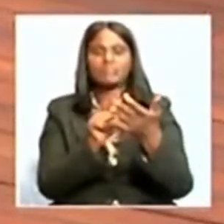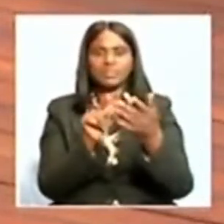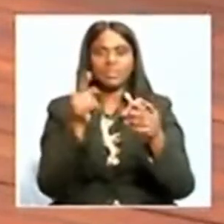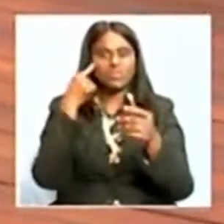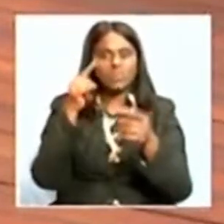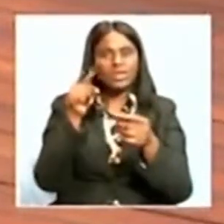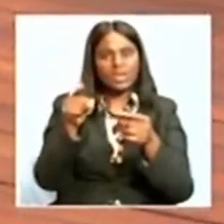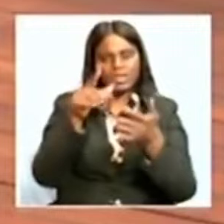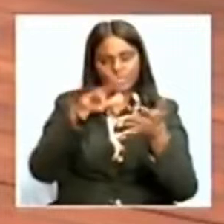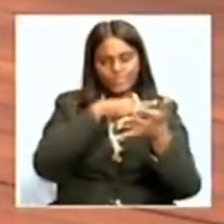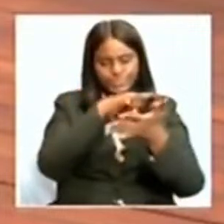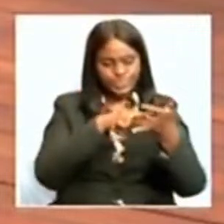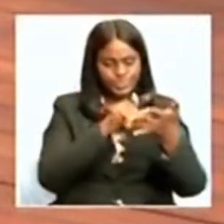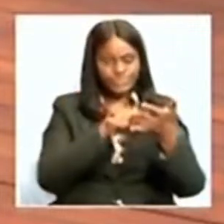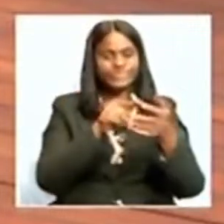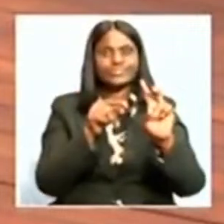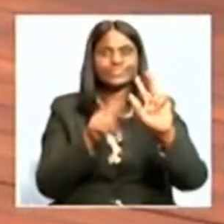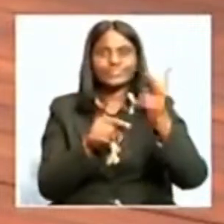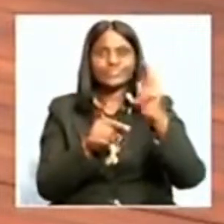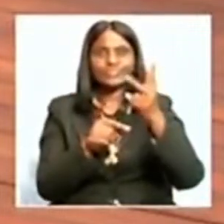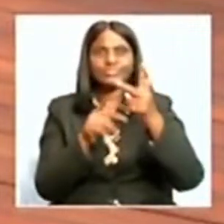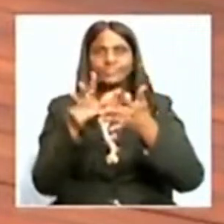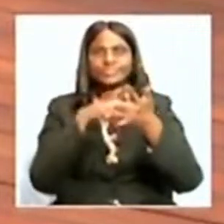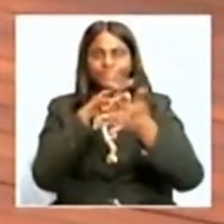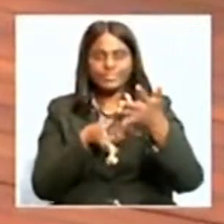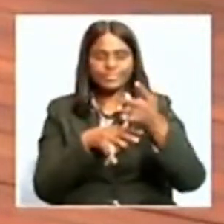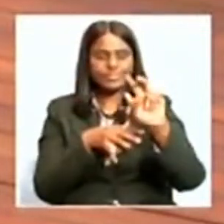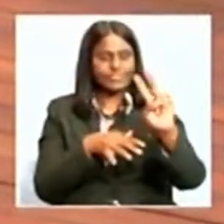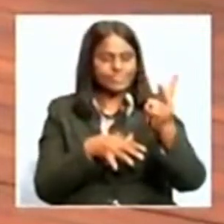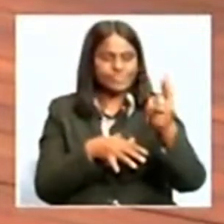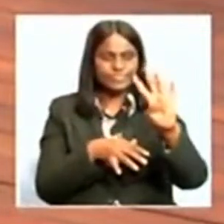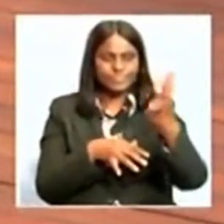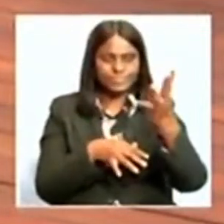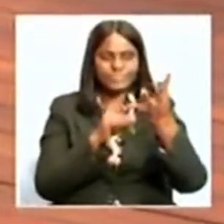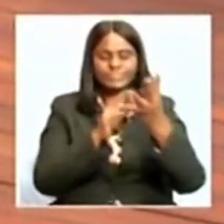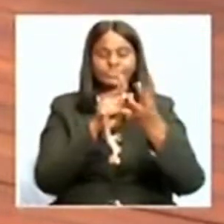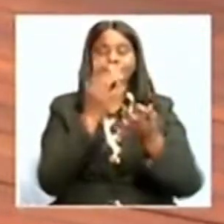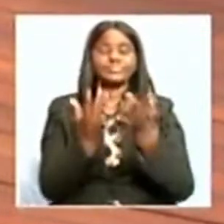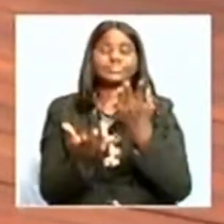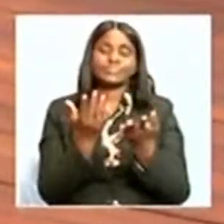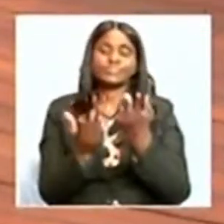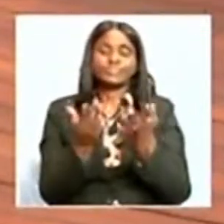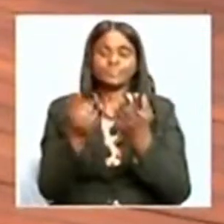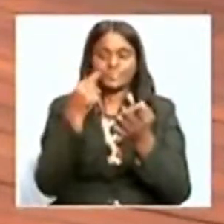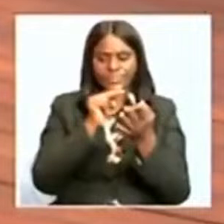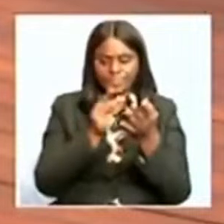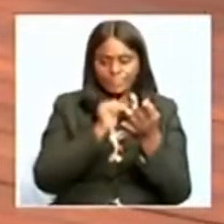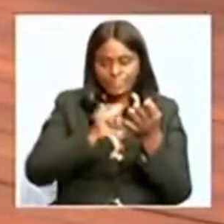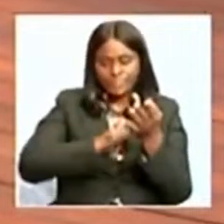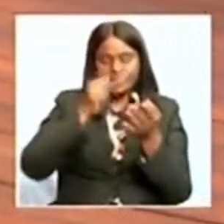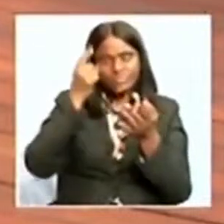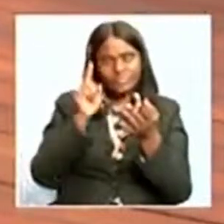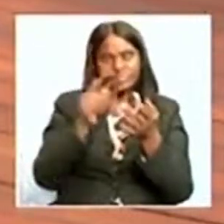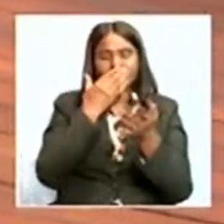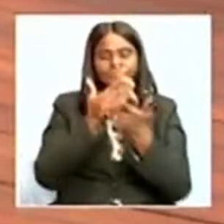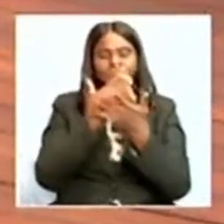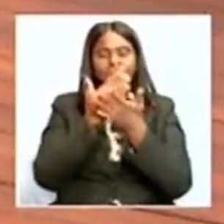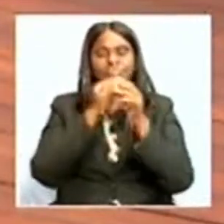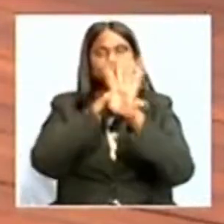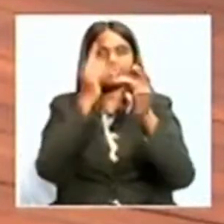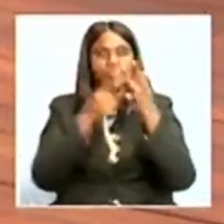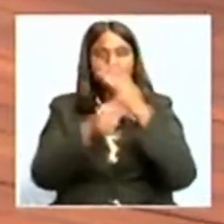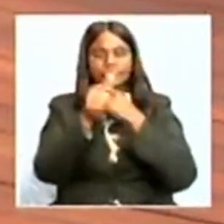fourth schedule and third schedule, maybe for us to understand properly what we are talking about,